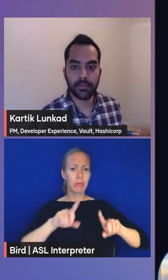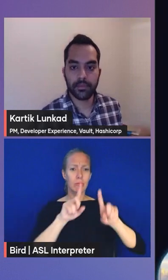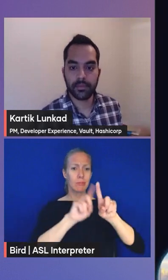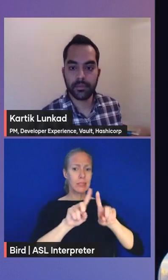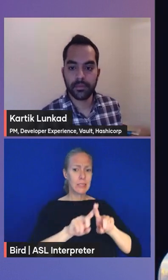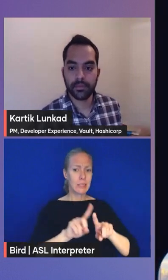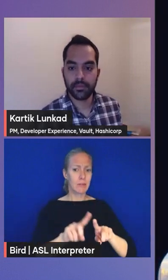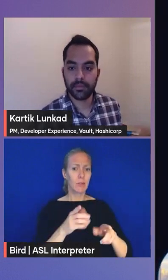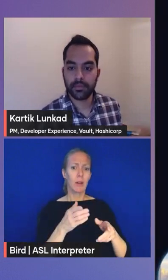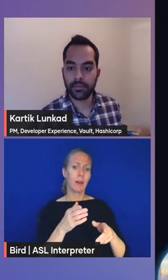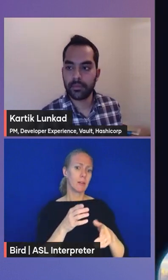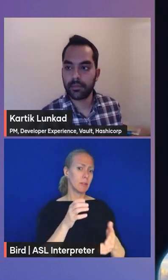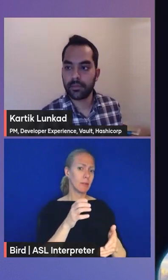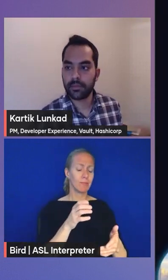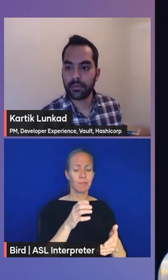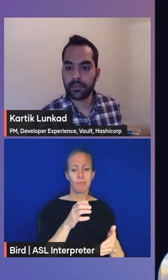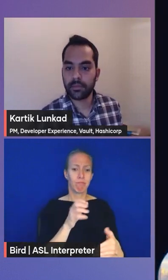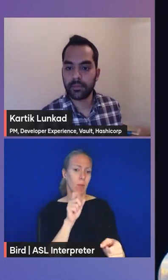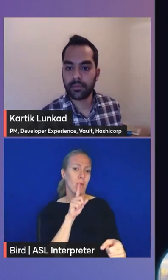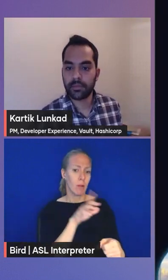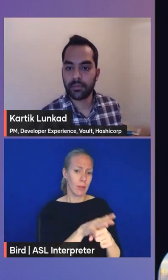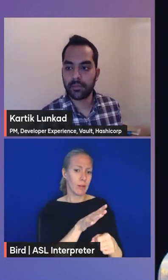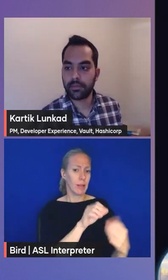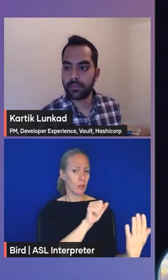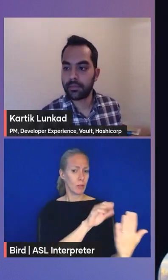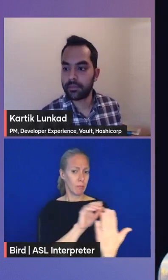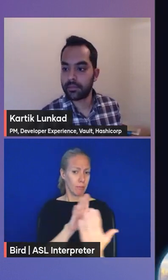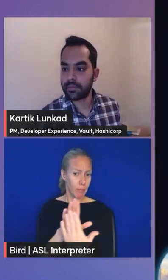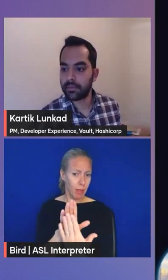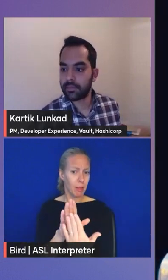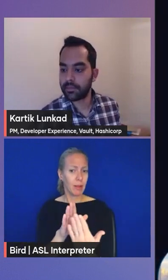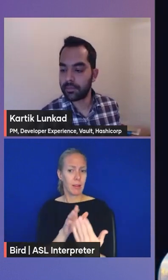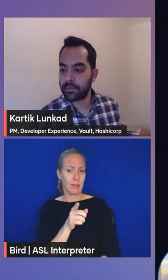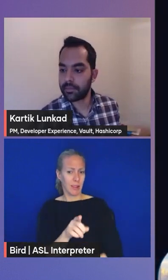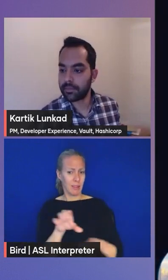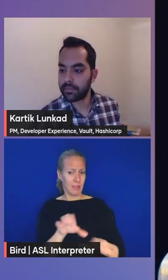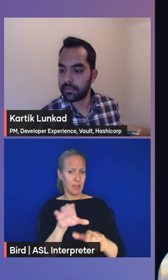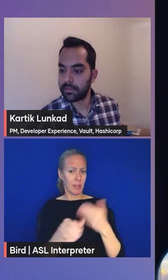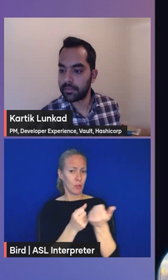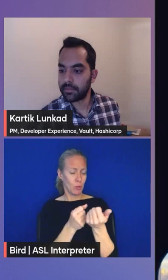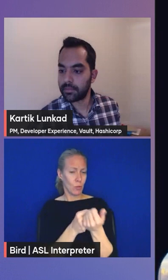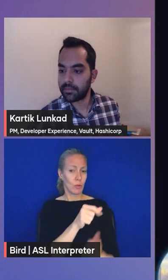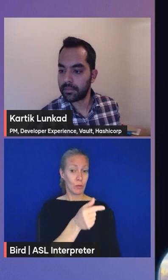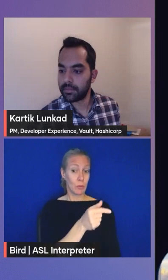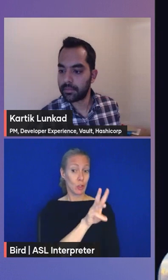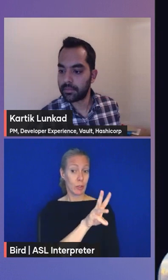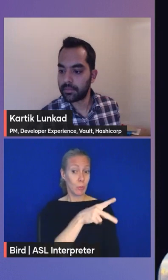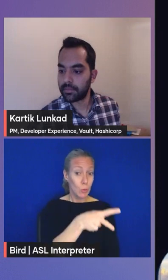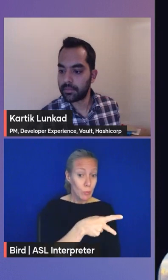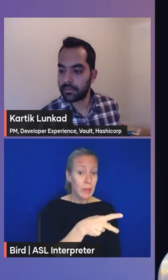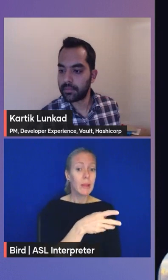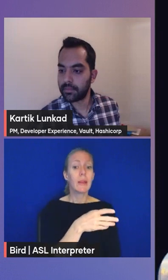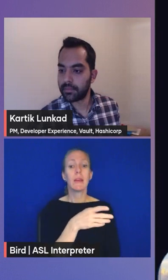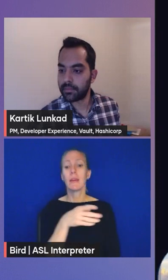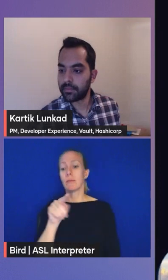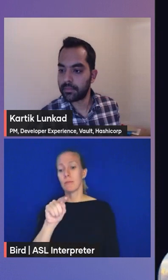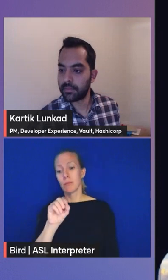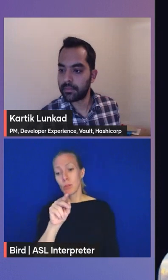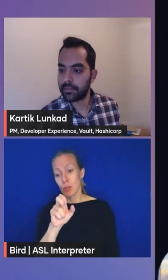action supports, from JWT to app role to token-based, GitHub, and so on.